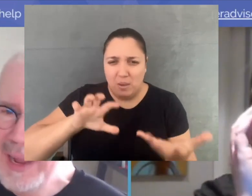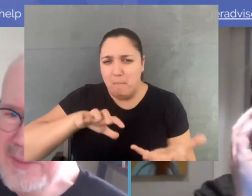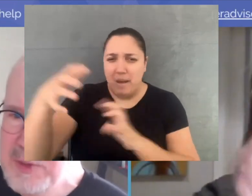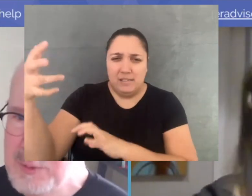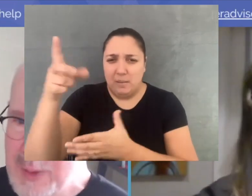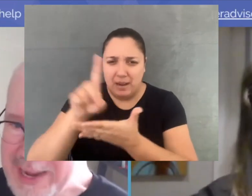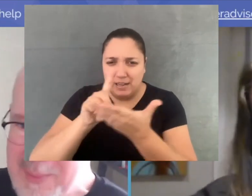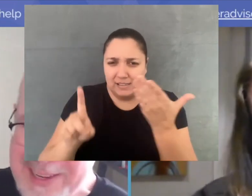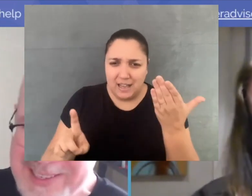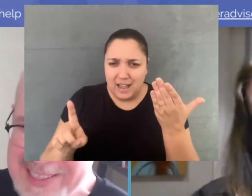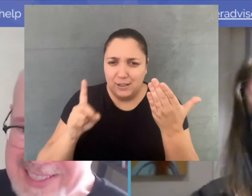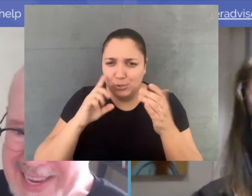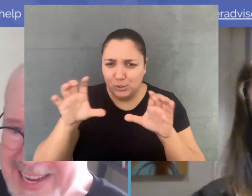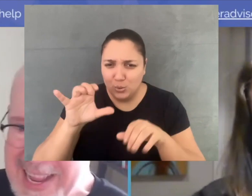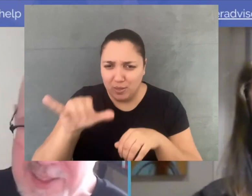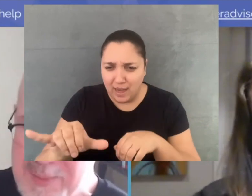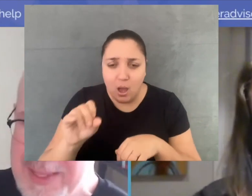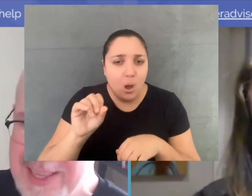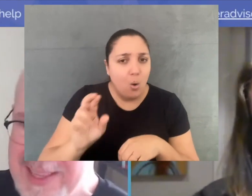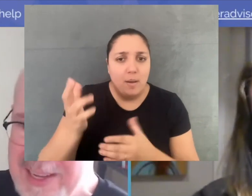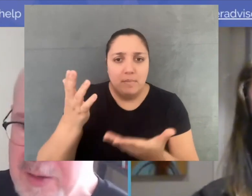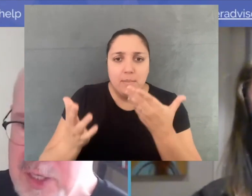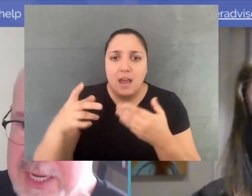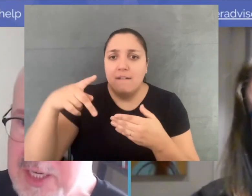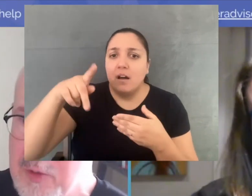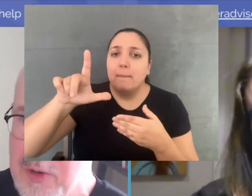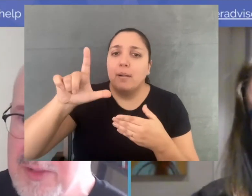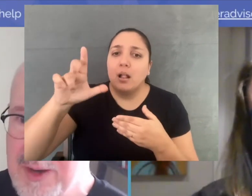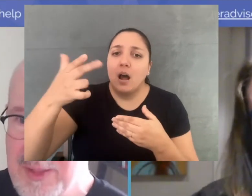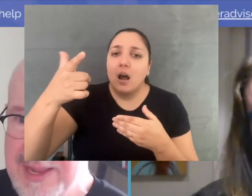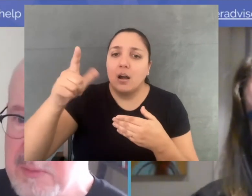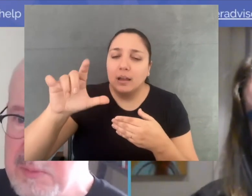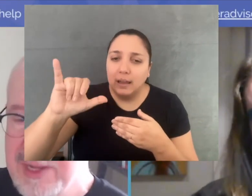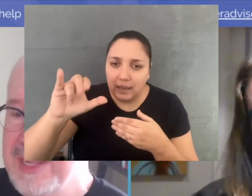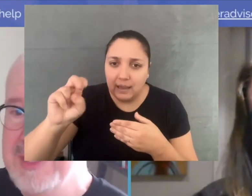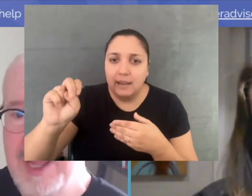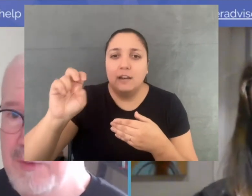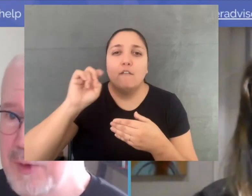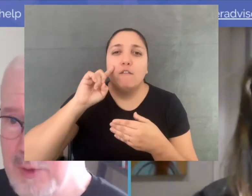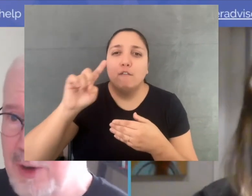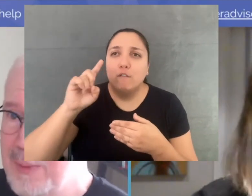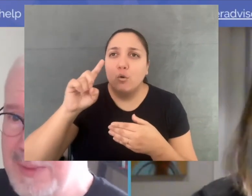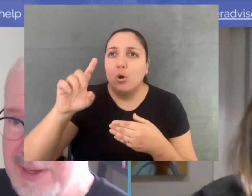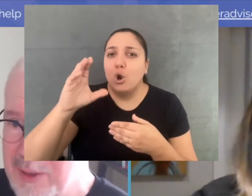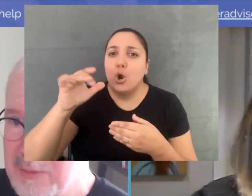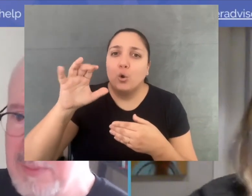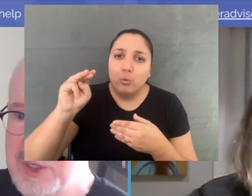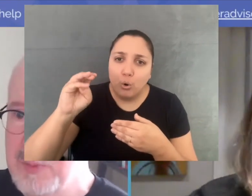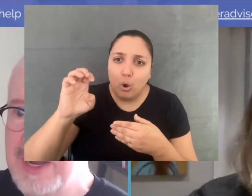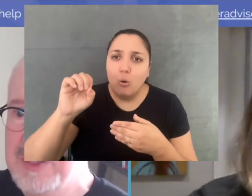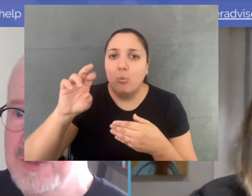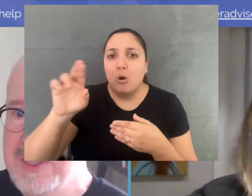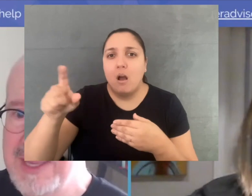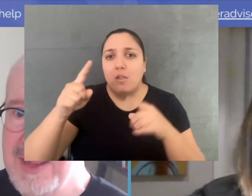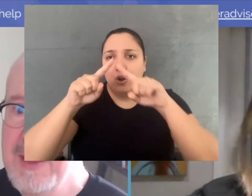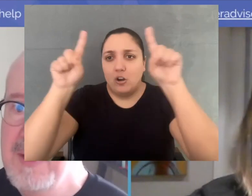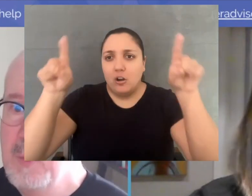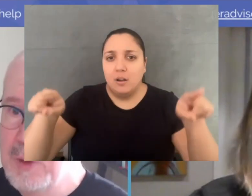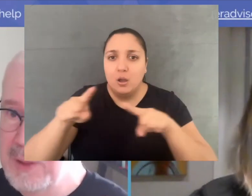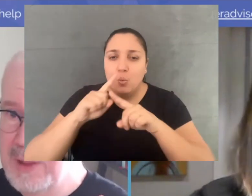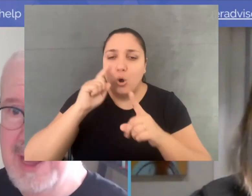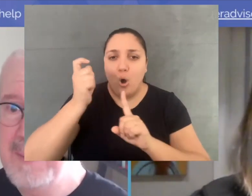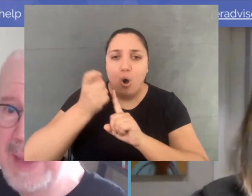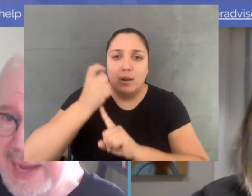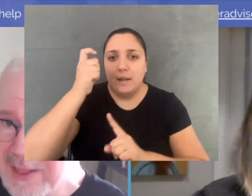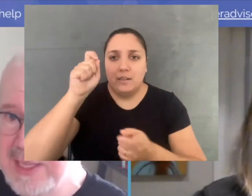Do I have to wreck my design to have something like that in there to change it, or are there like plugins now for Chrome and other major browsers that